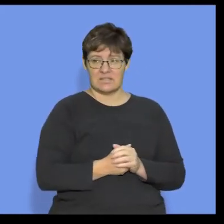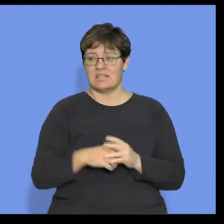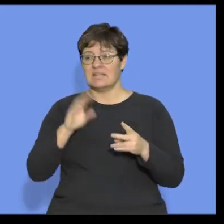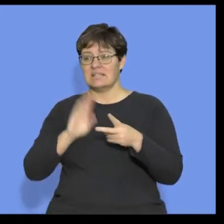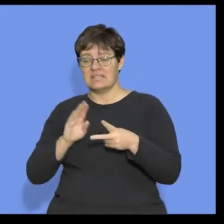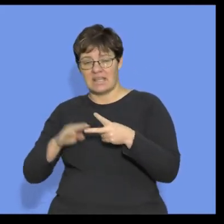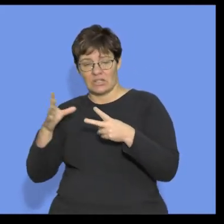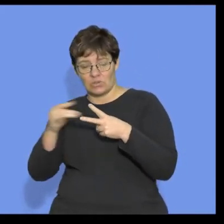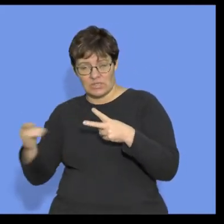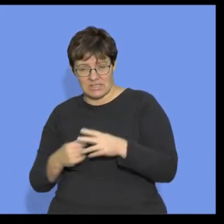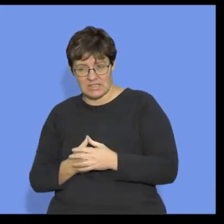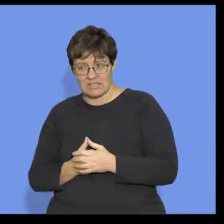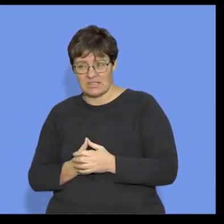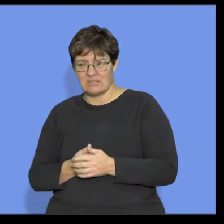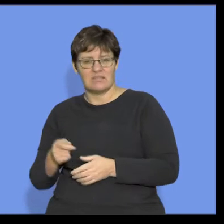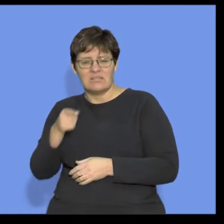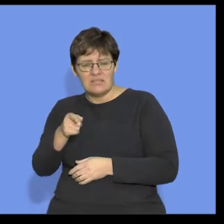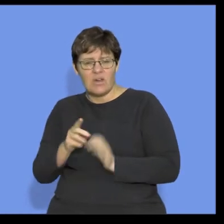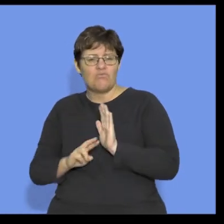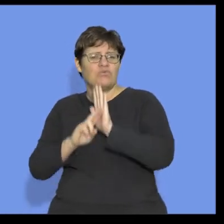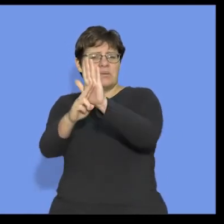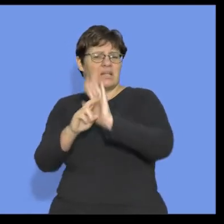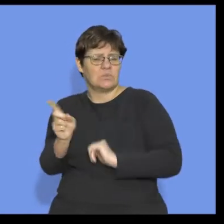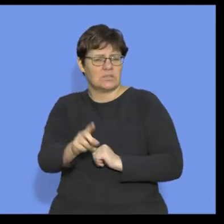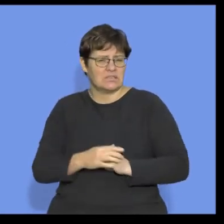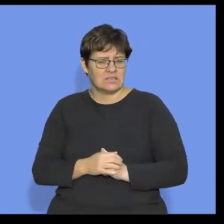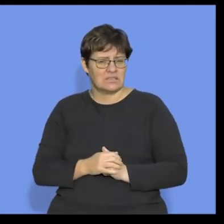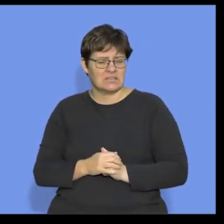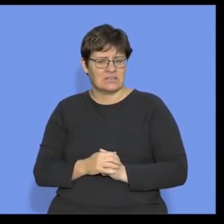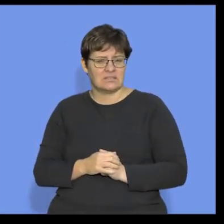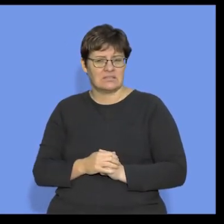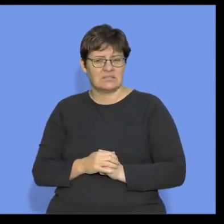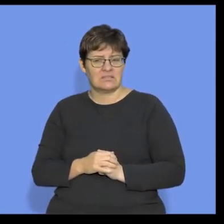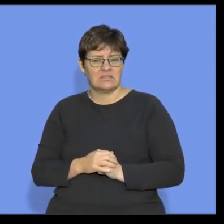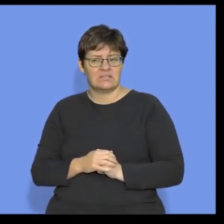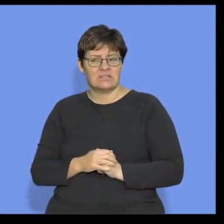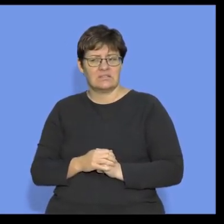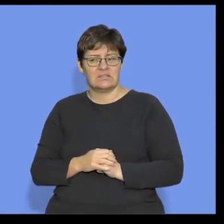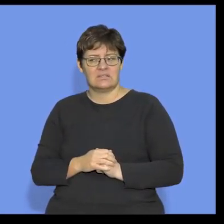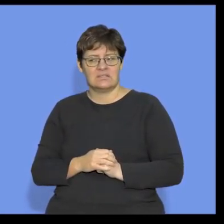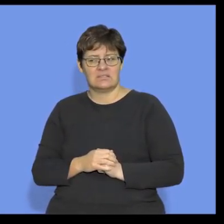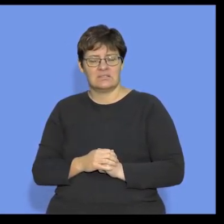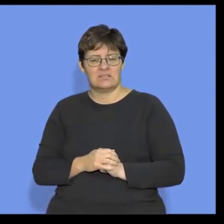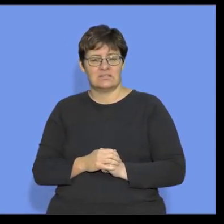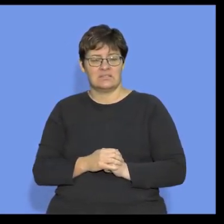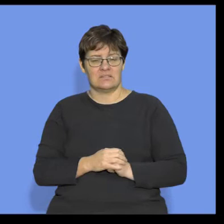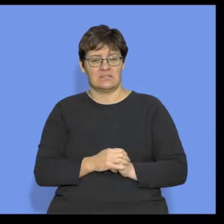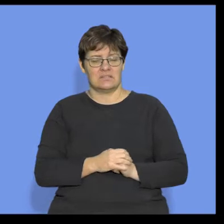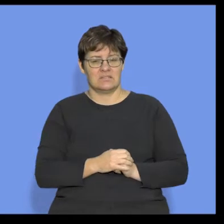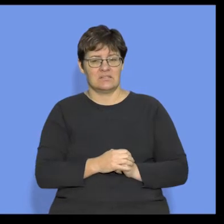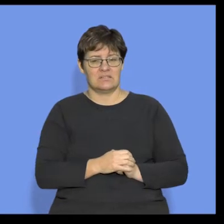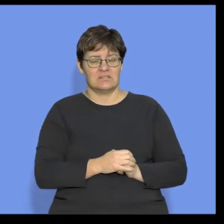there, second choice there. What does this represent? So the end